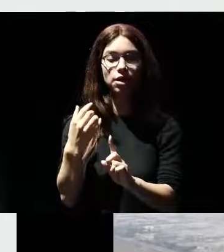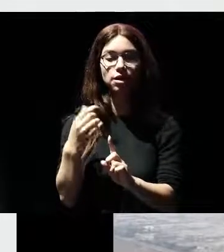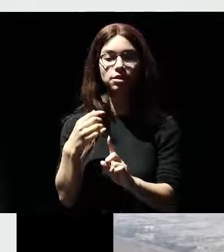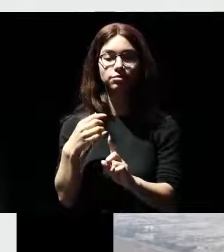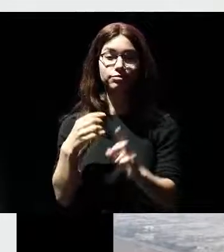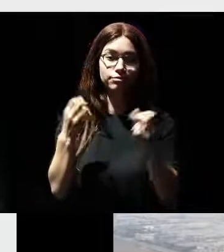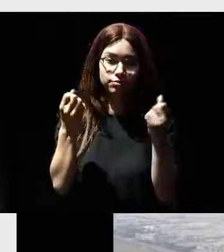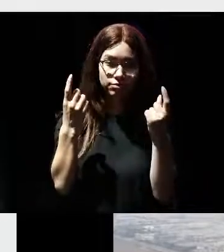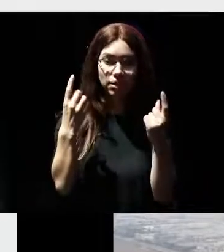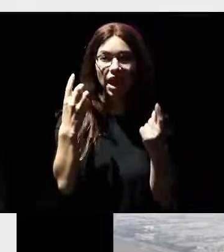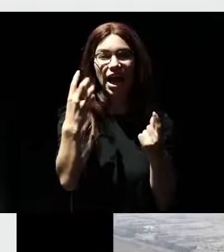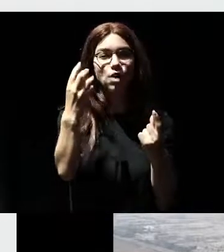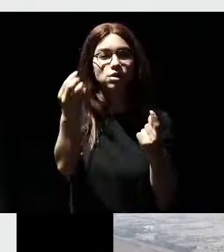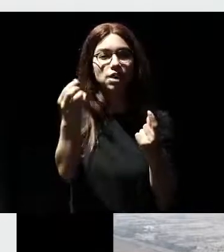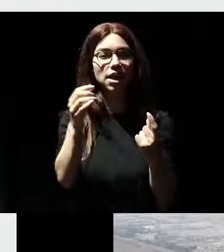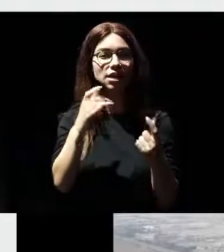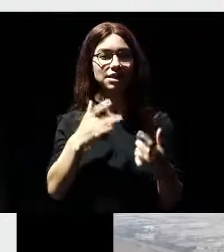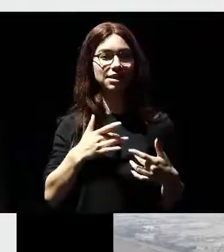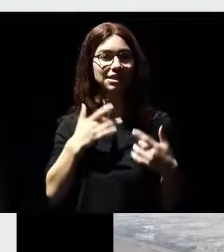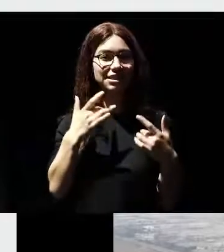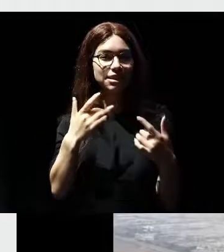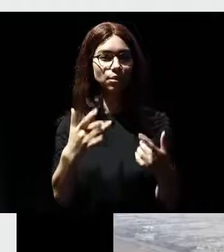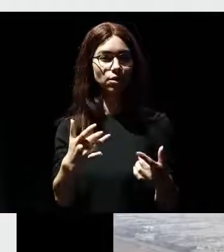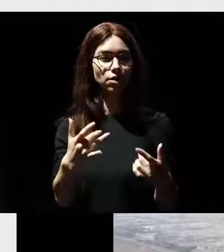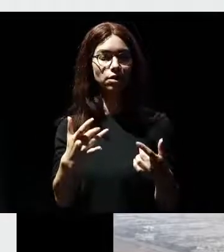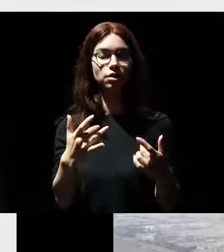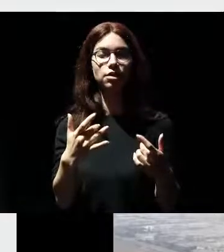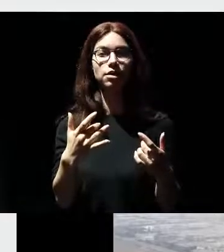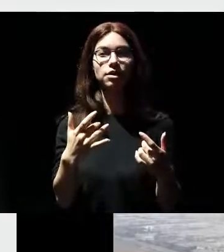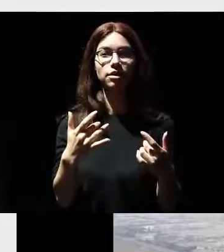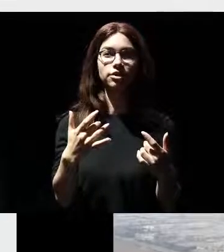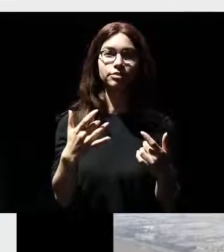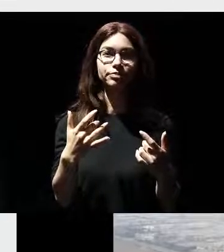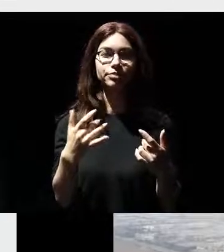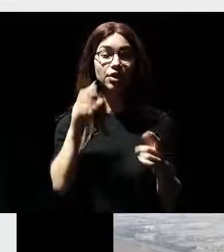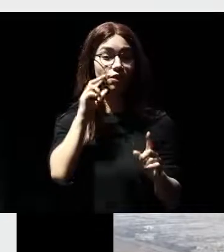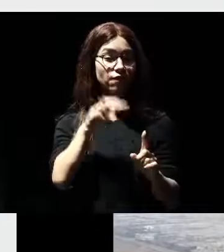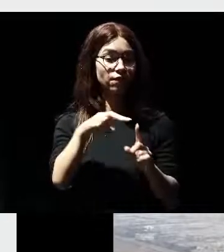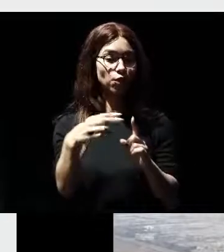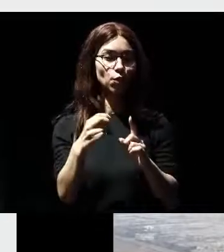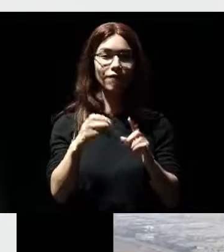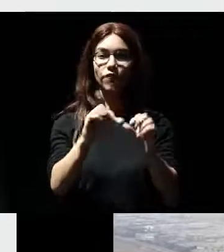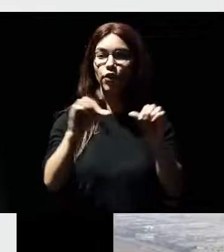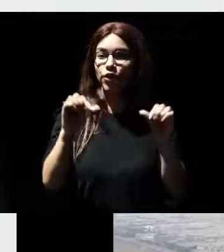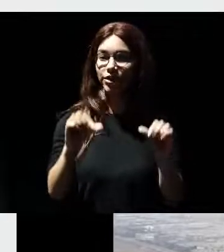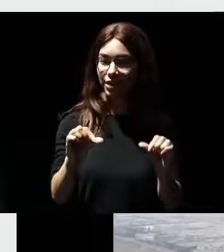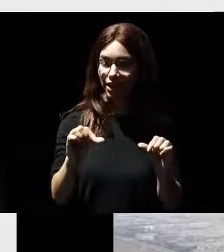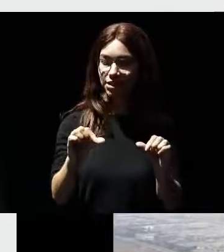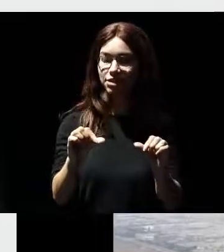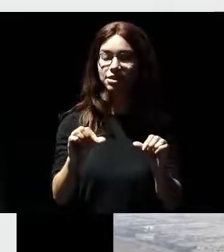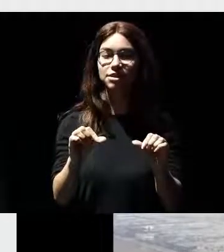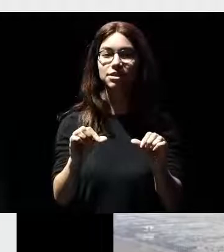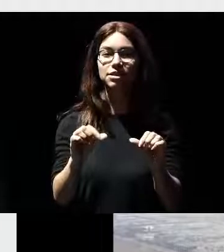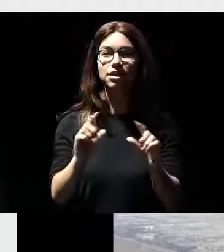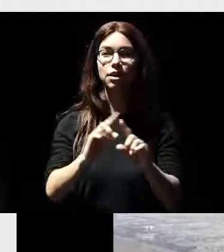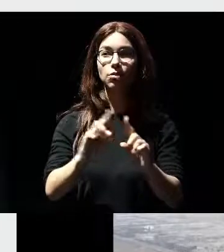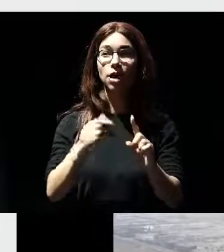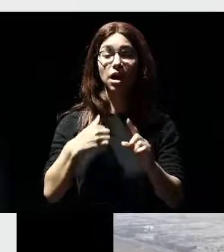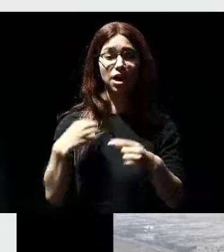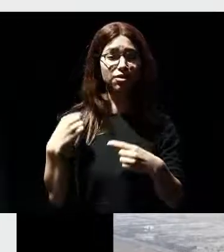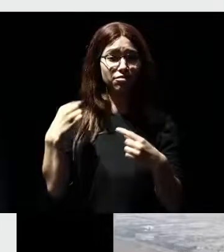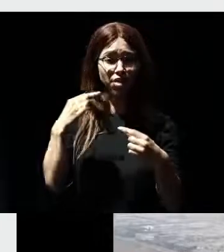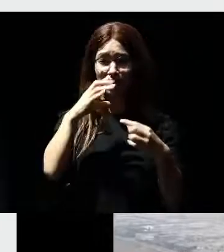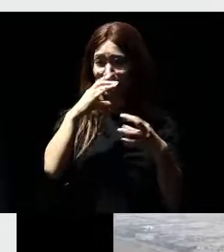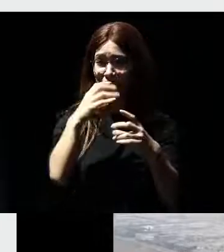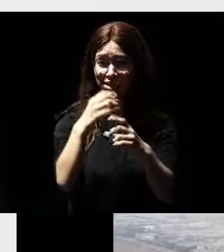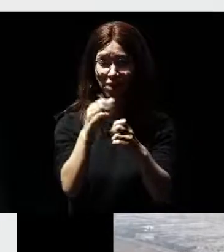the typical purview of architects, of course, is something that I've been fascinated in